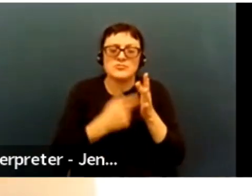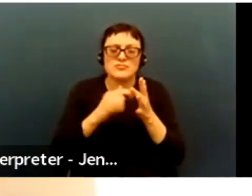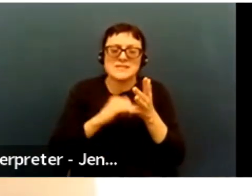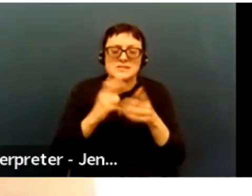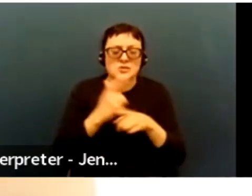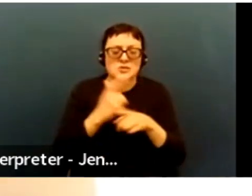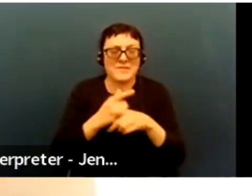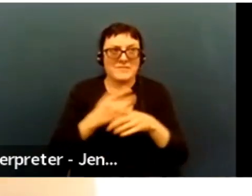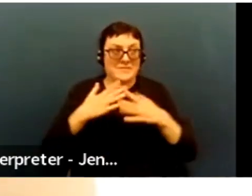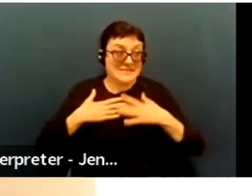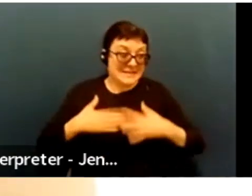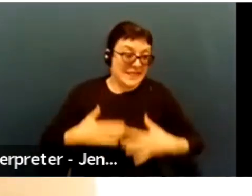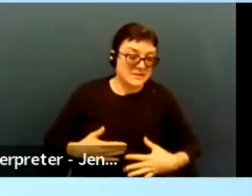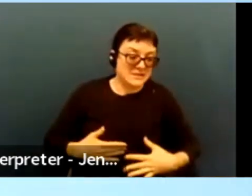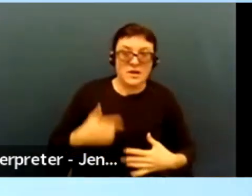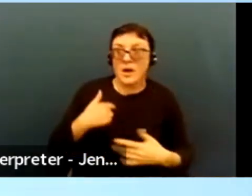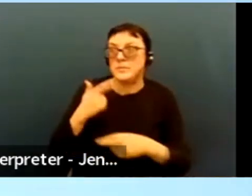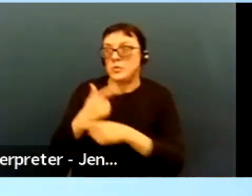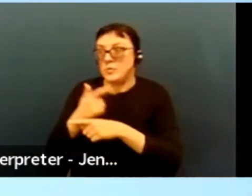Thank you for organizing this amazing thing.